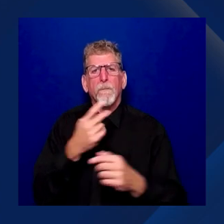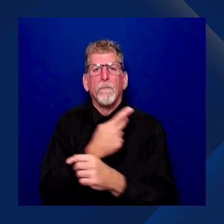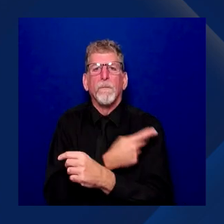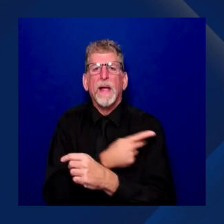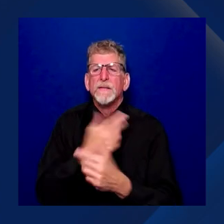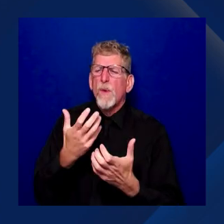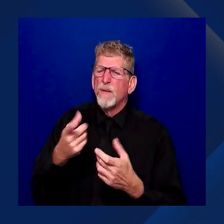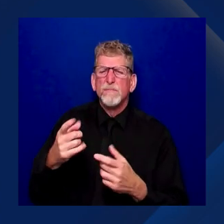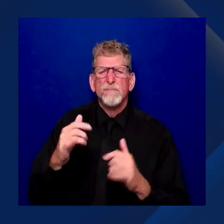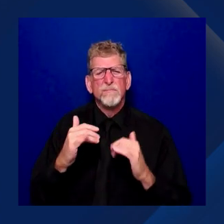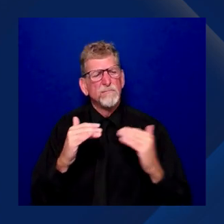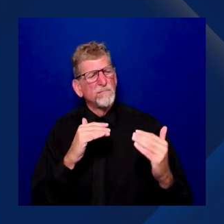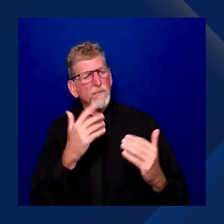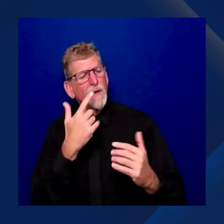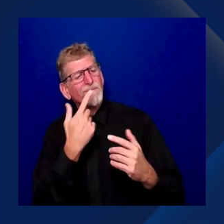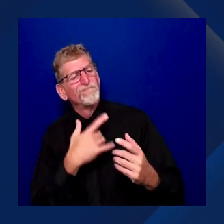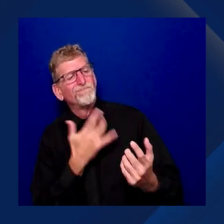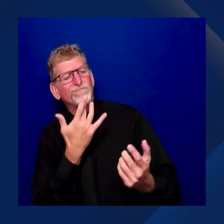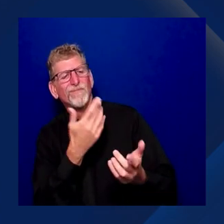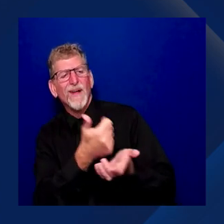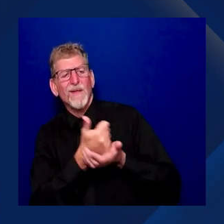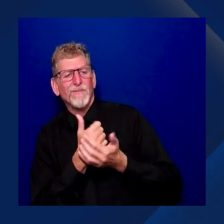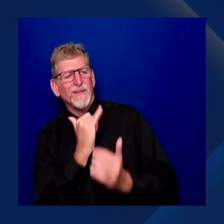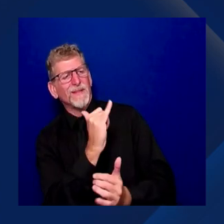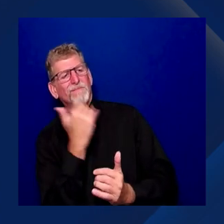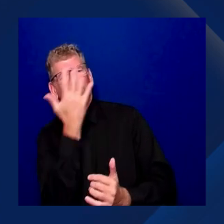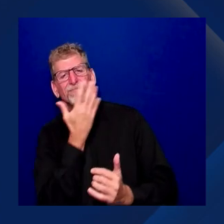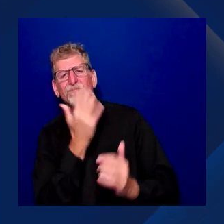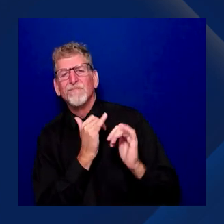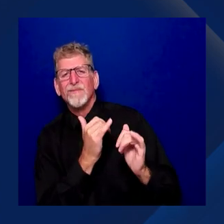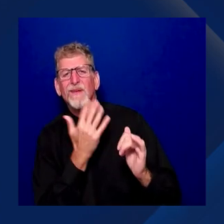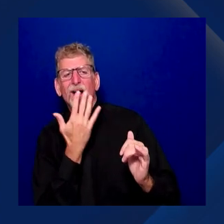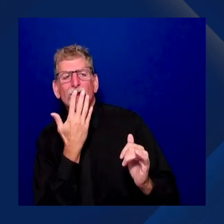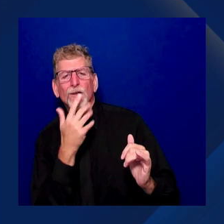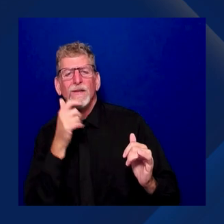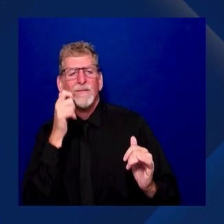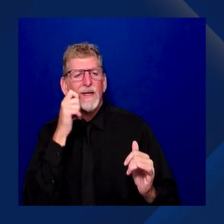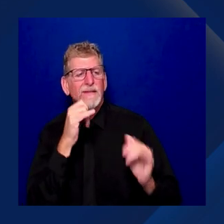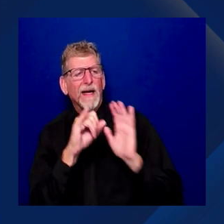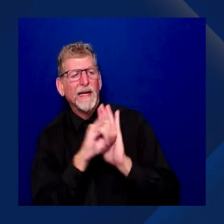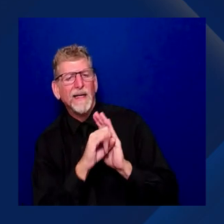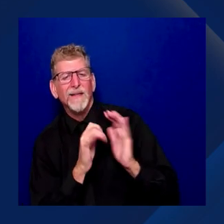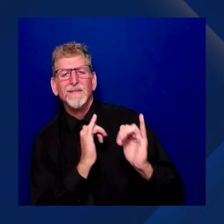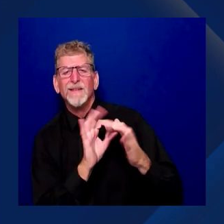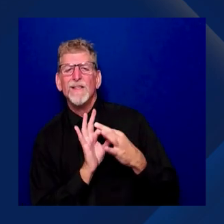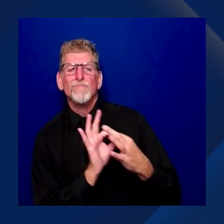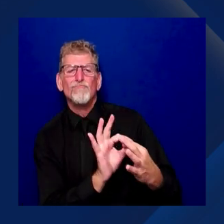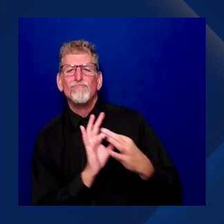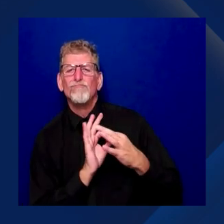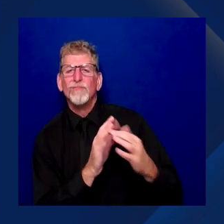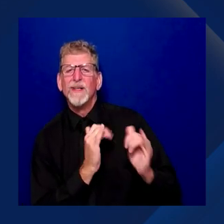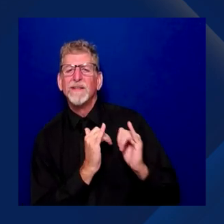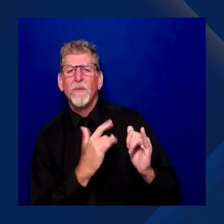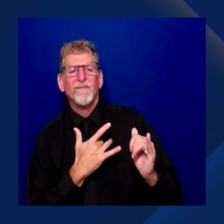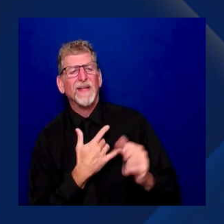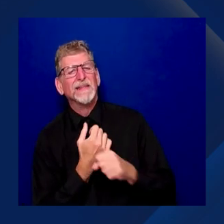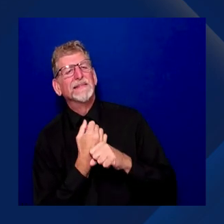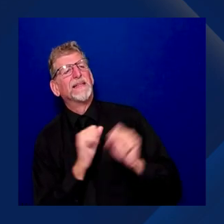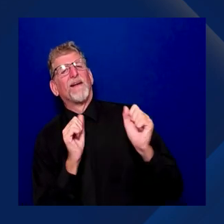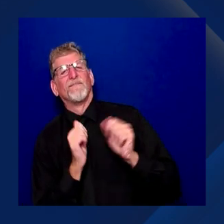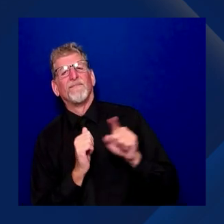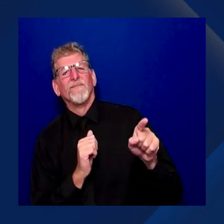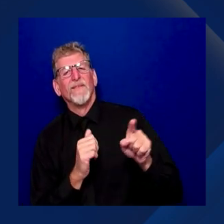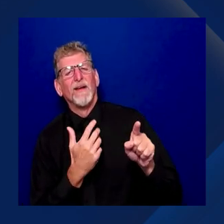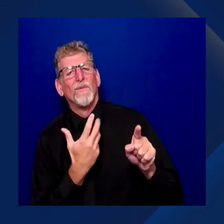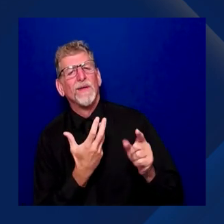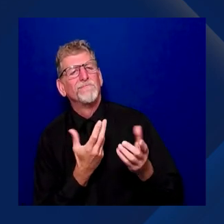similar ethnicity, racial background, or identity, because they want to feel safe and have a provider they can relate to